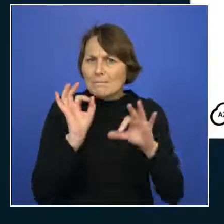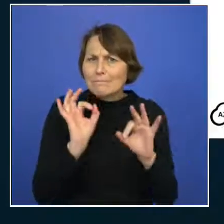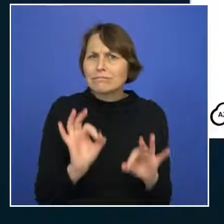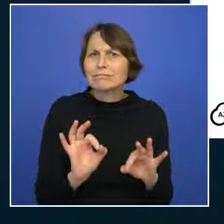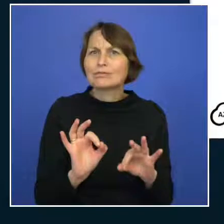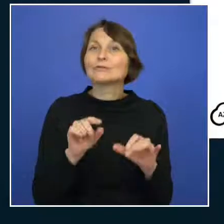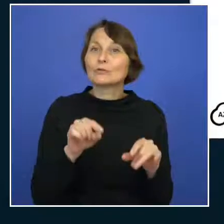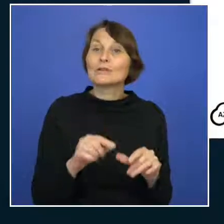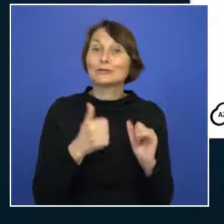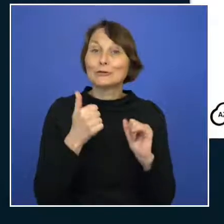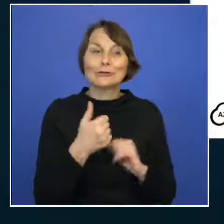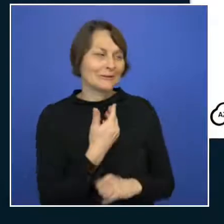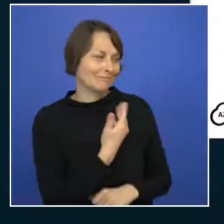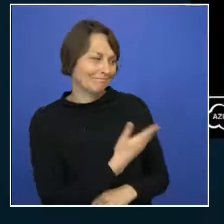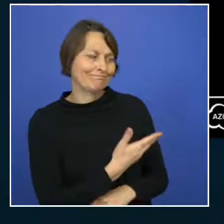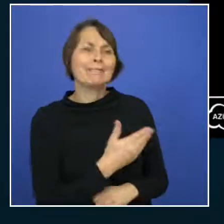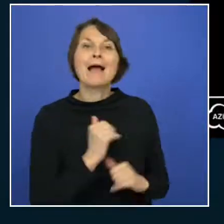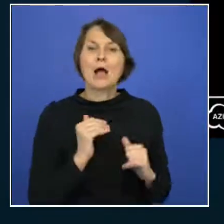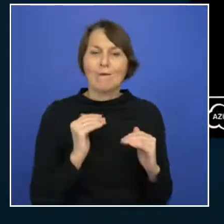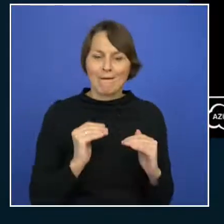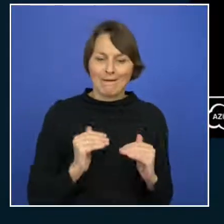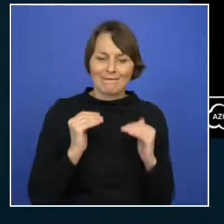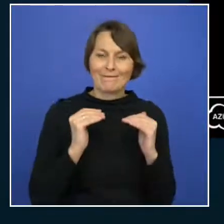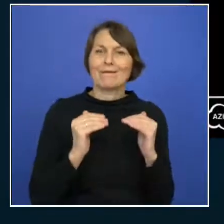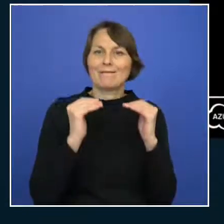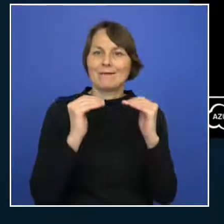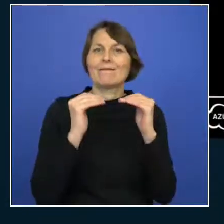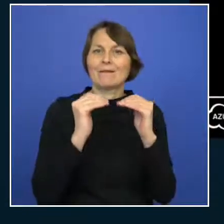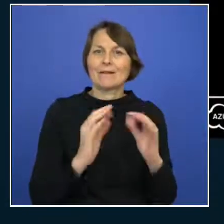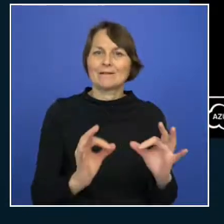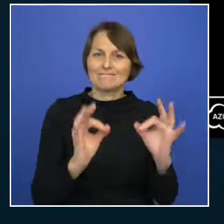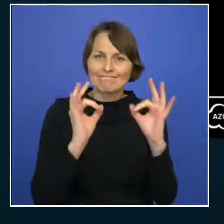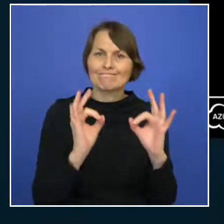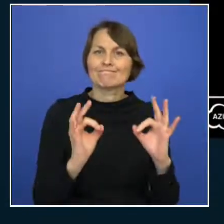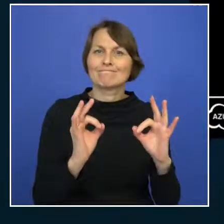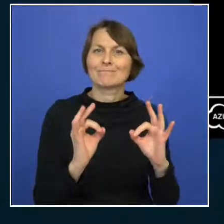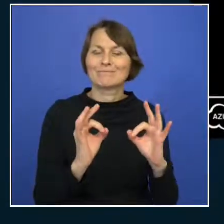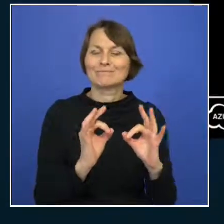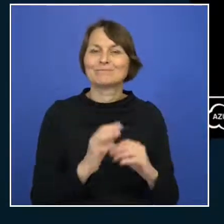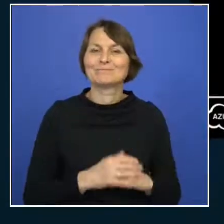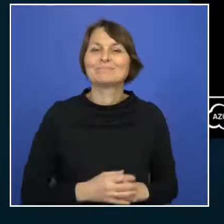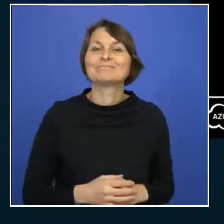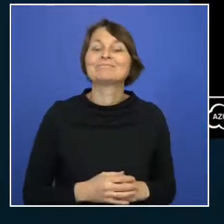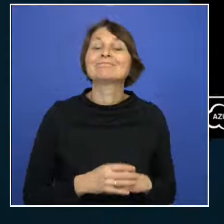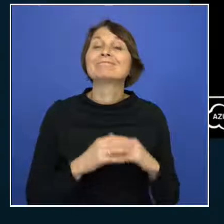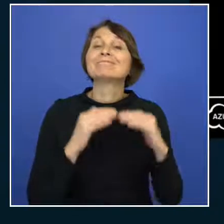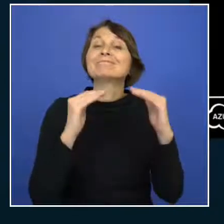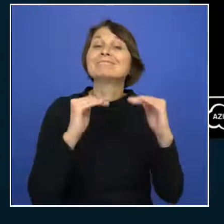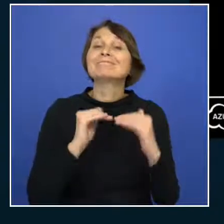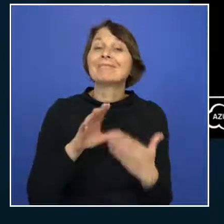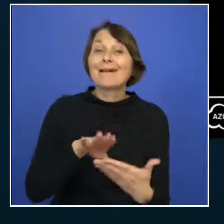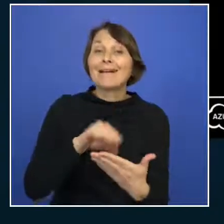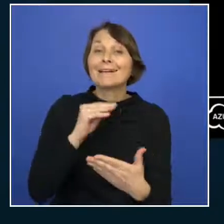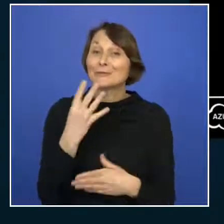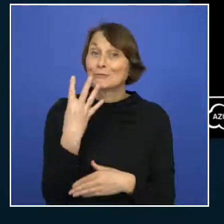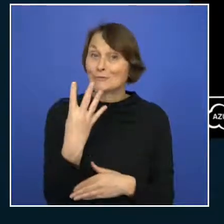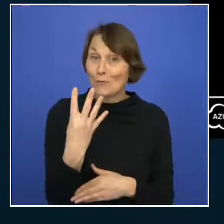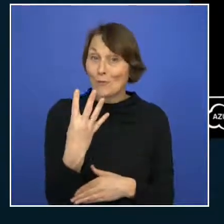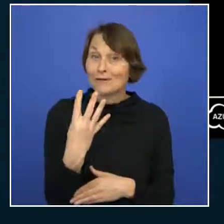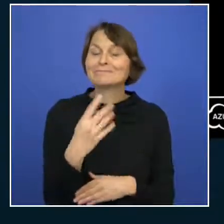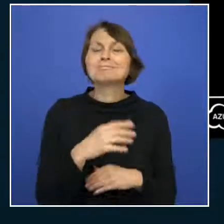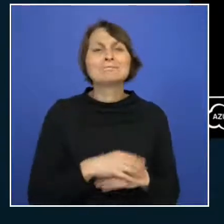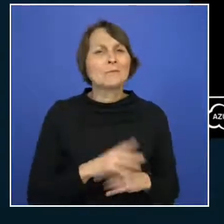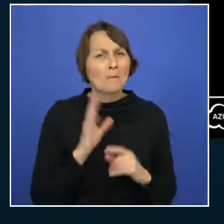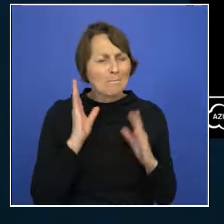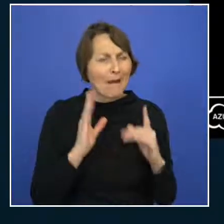about the maturity levels. And lesson 4, we need to be prepared to be